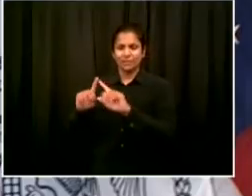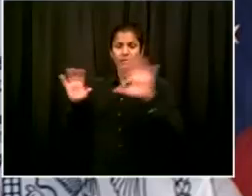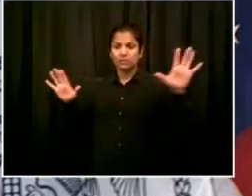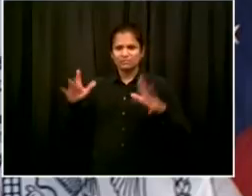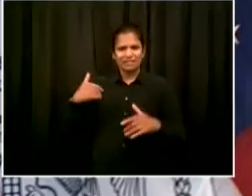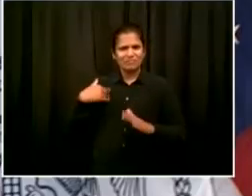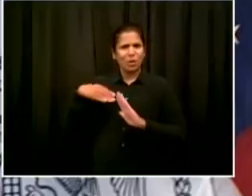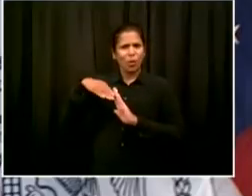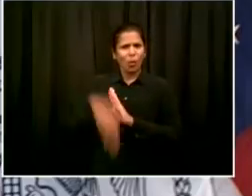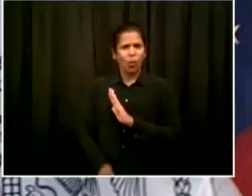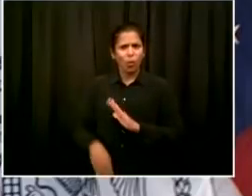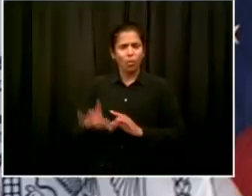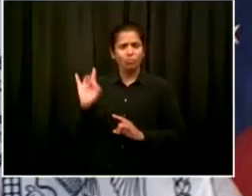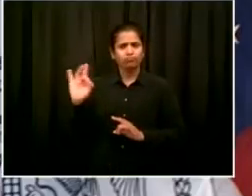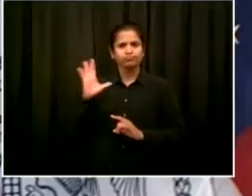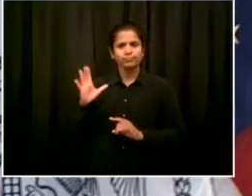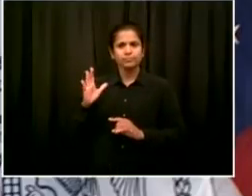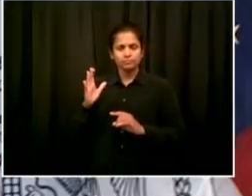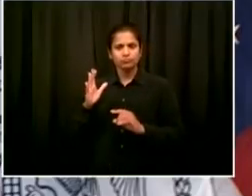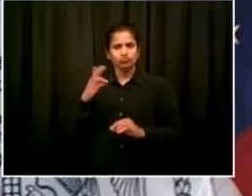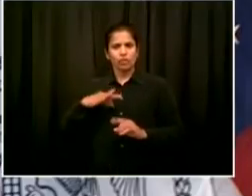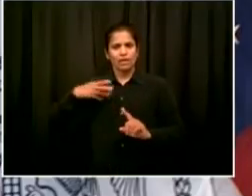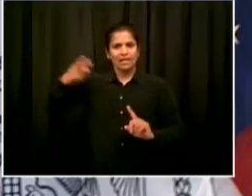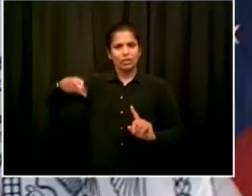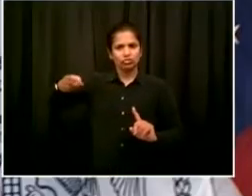very clearly that we will institute layoffs of